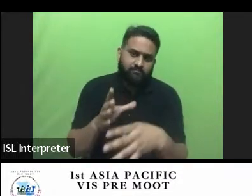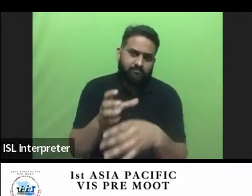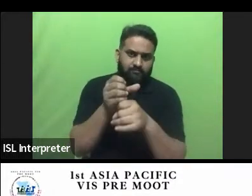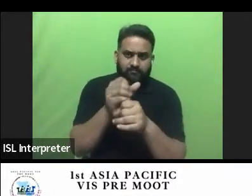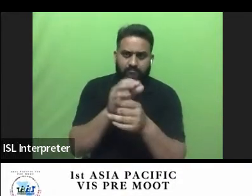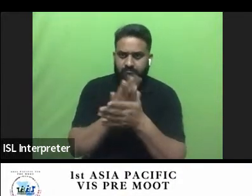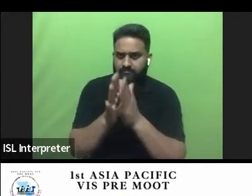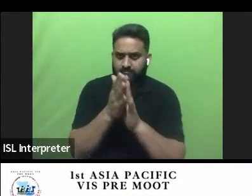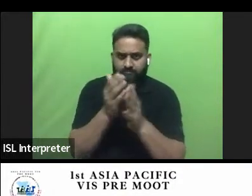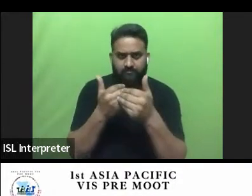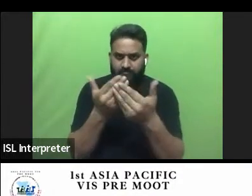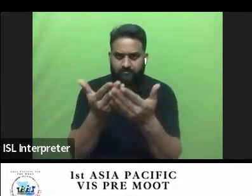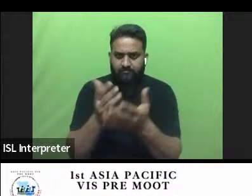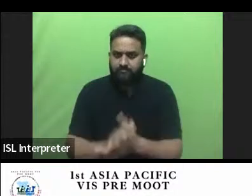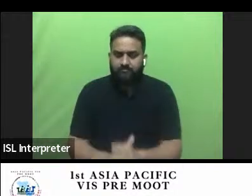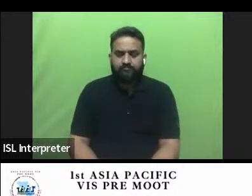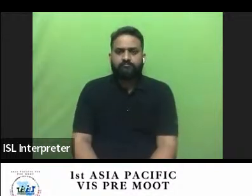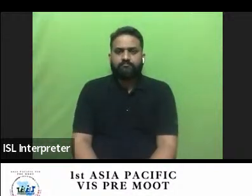rebuttals.